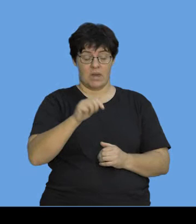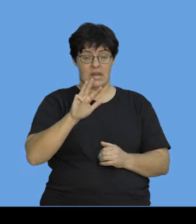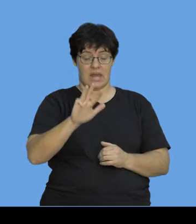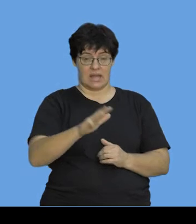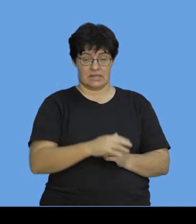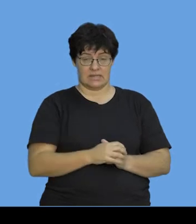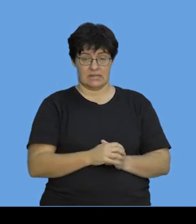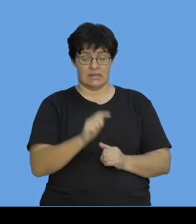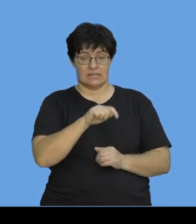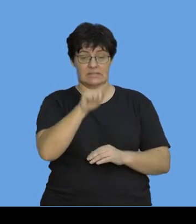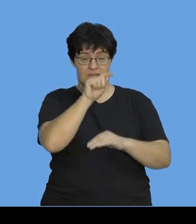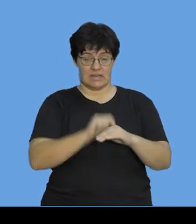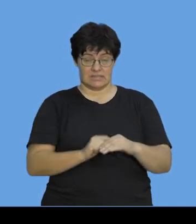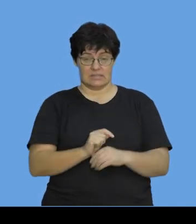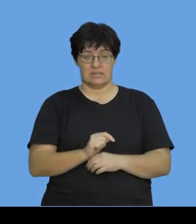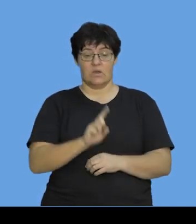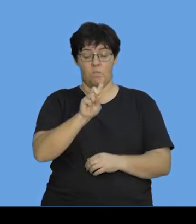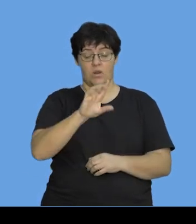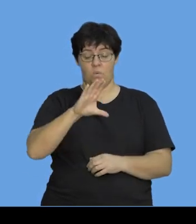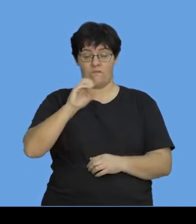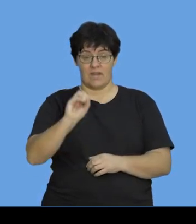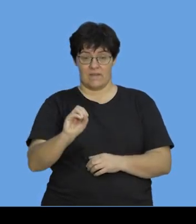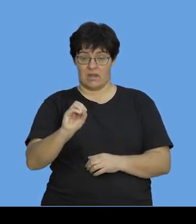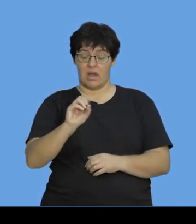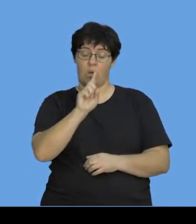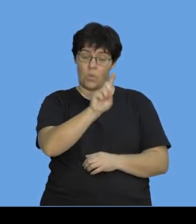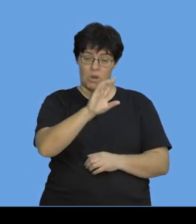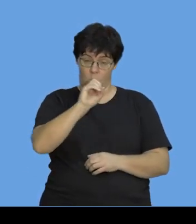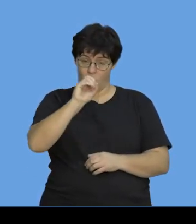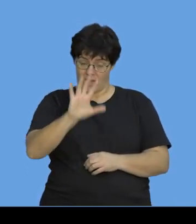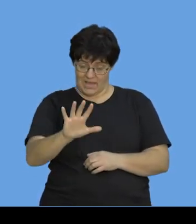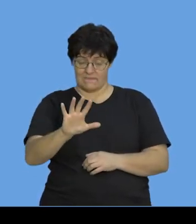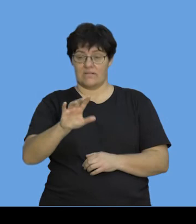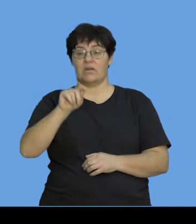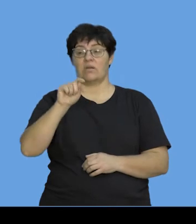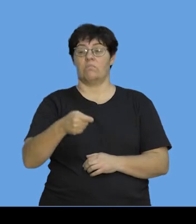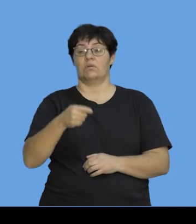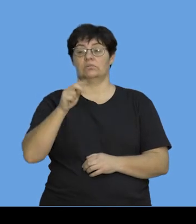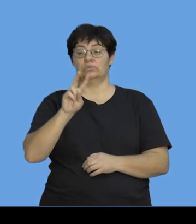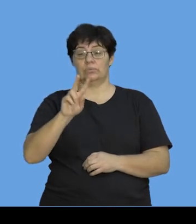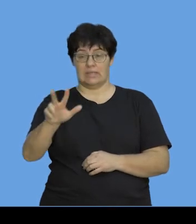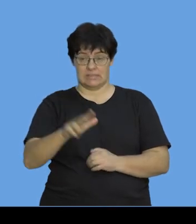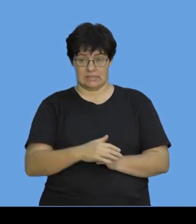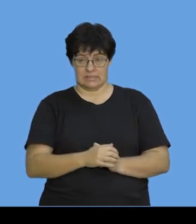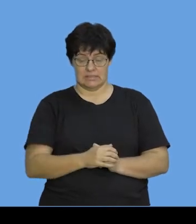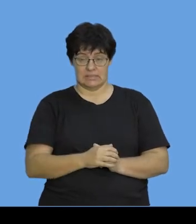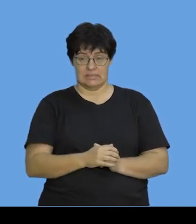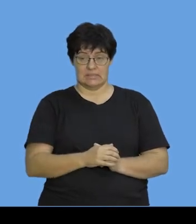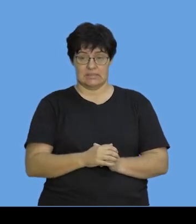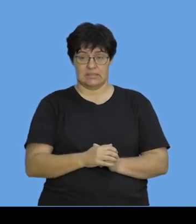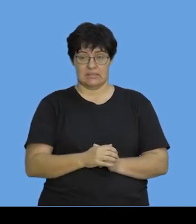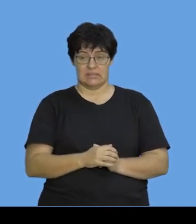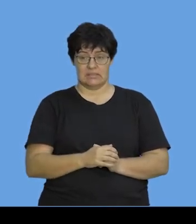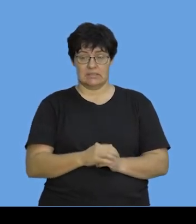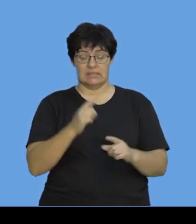87.9 divided by 105, okay, 0.28, right? That, then we